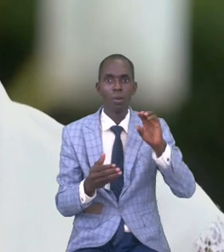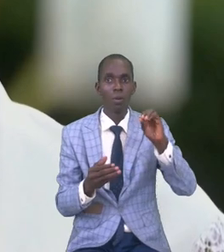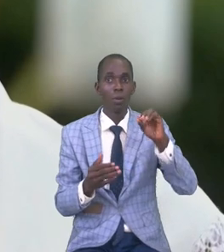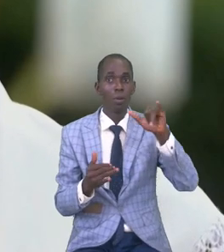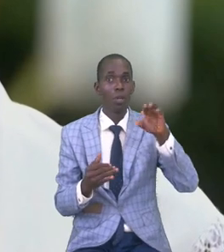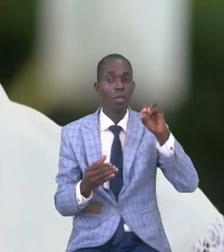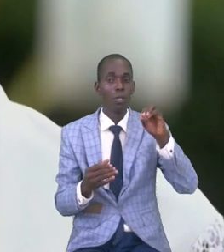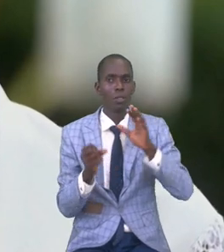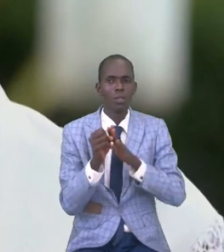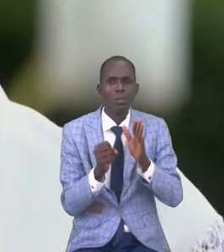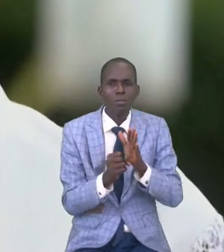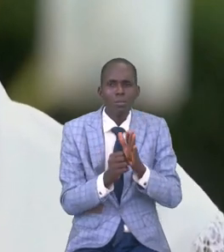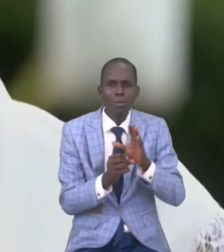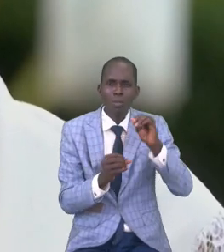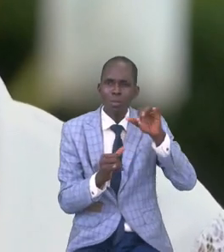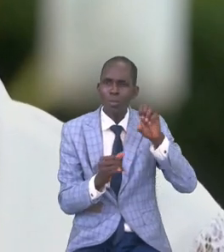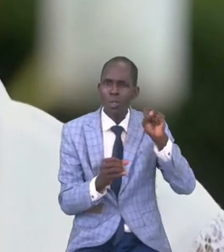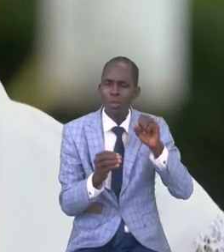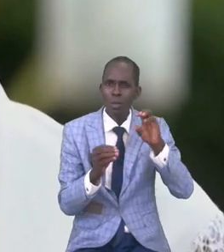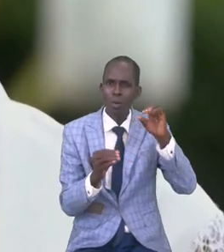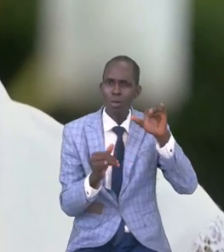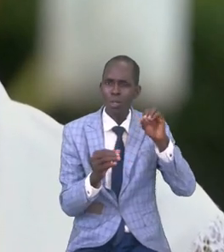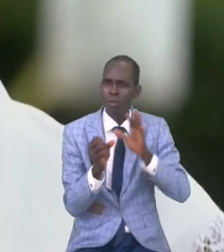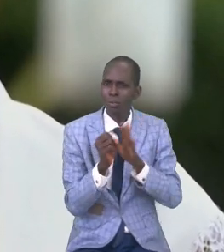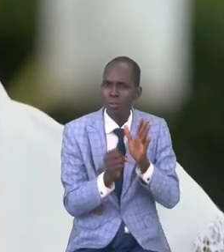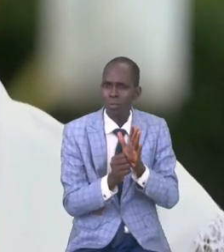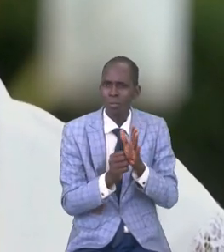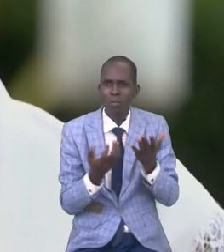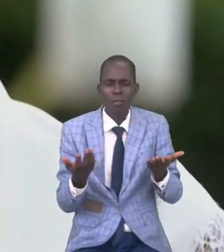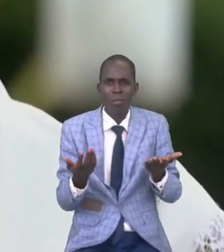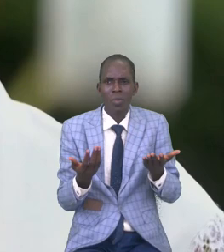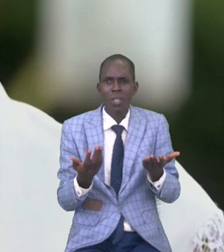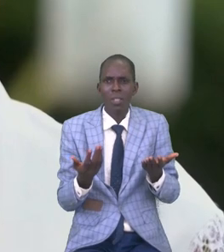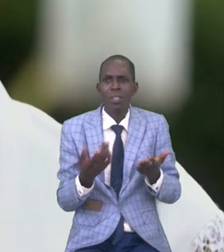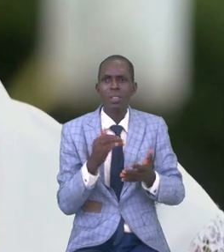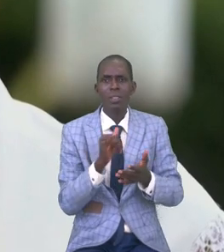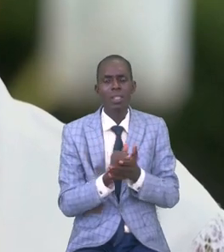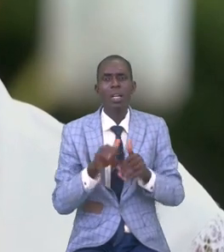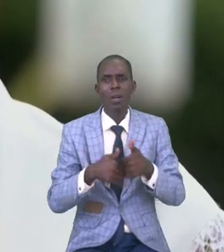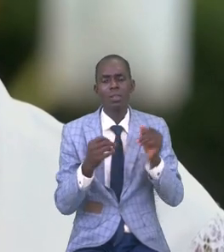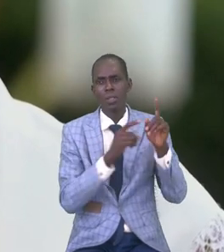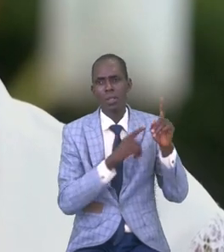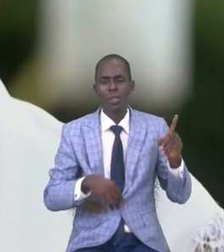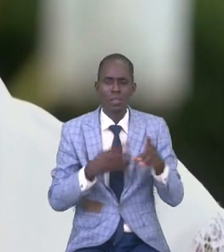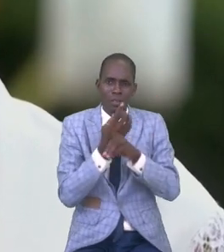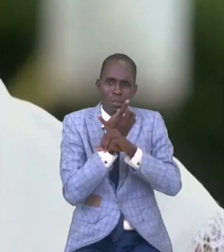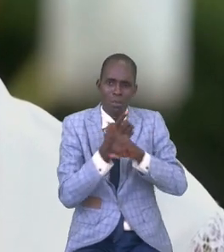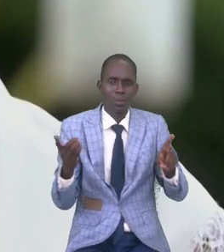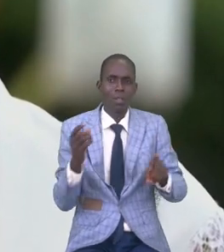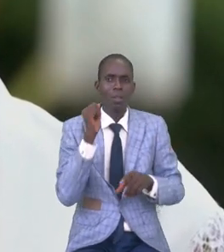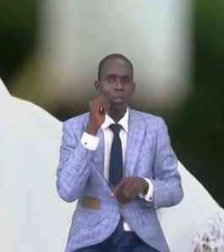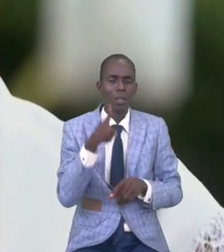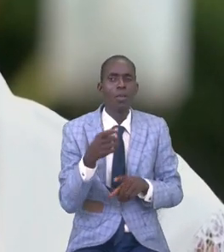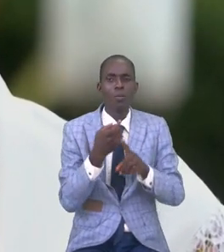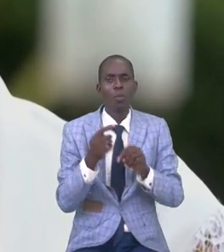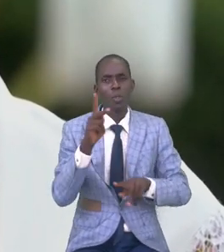I said, "Wow, Oyo State?" And then I was just thanking God that he delivered me. He delivered me from the hands of